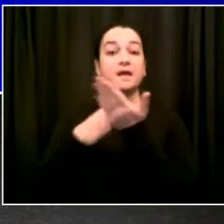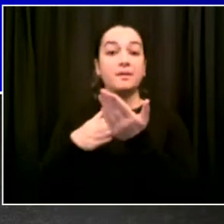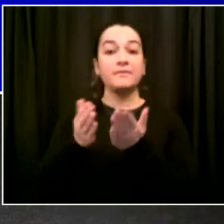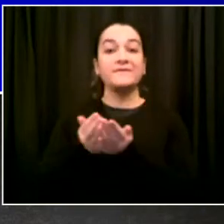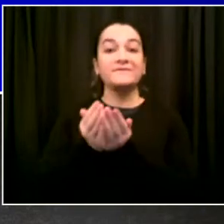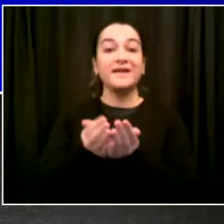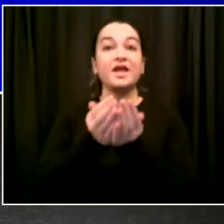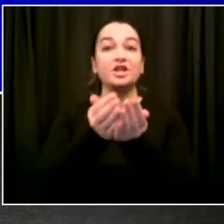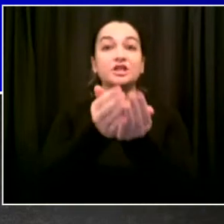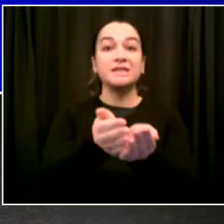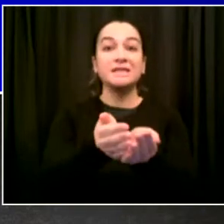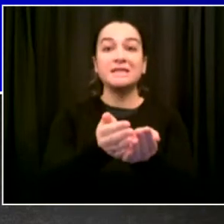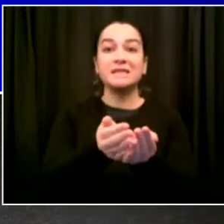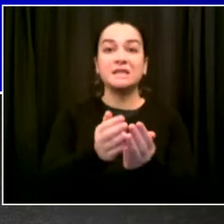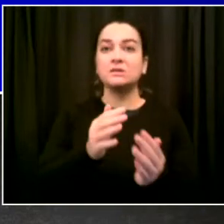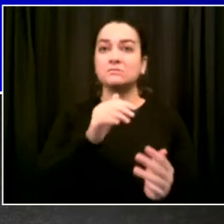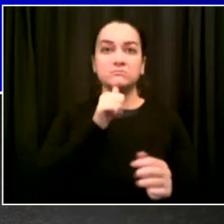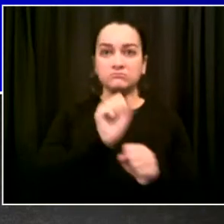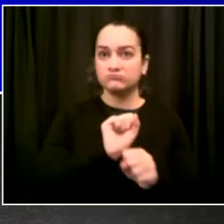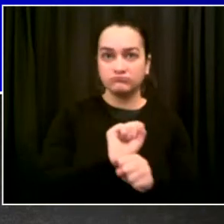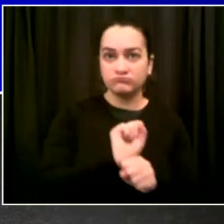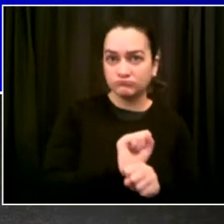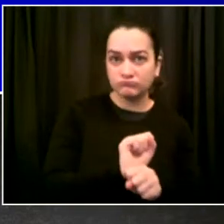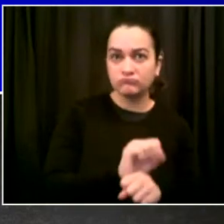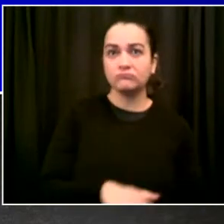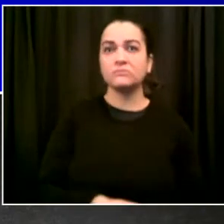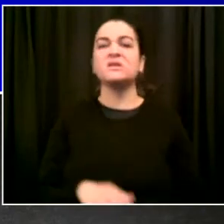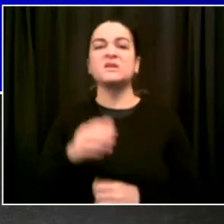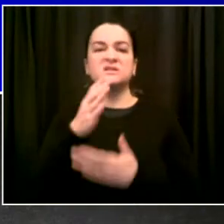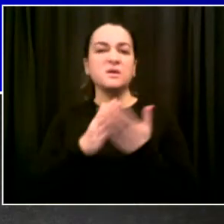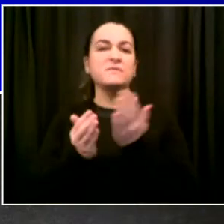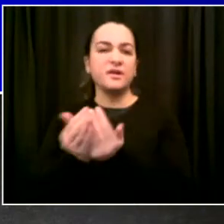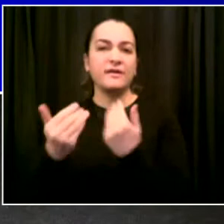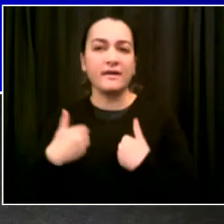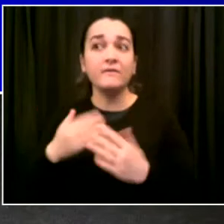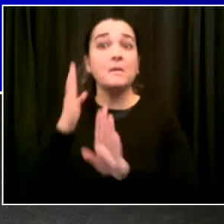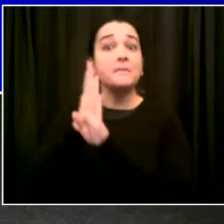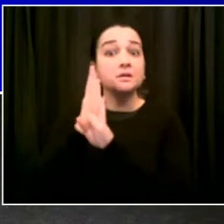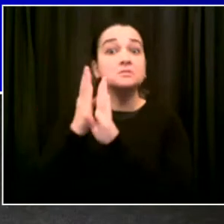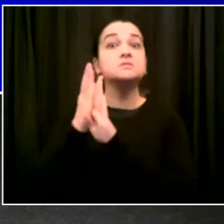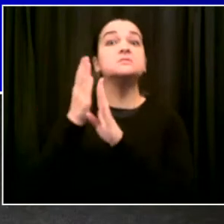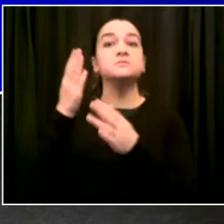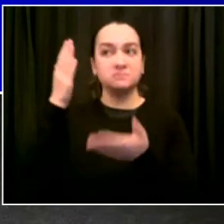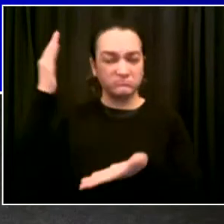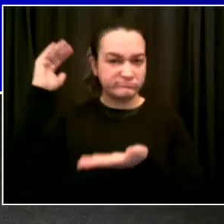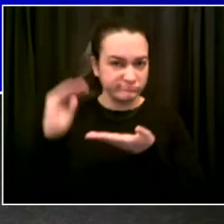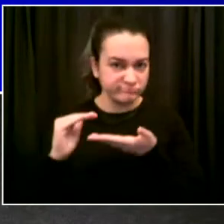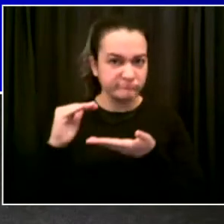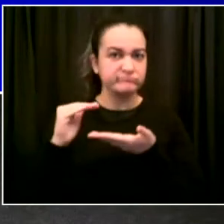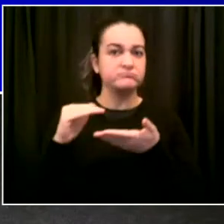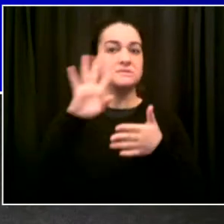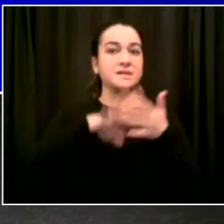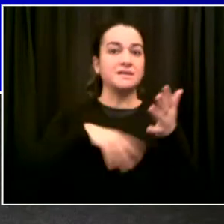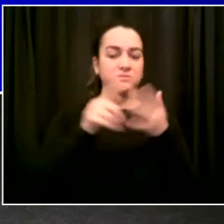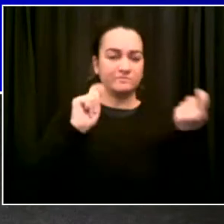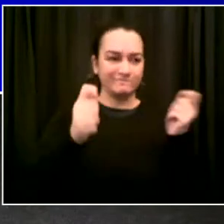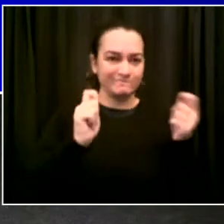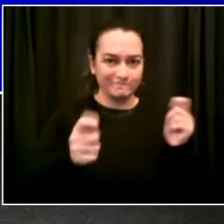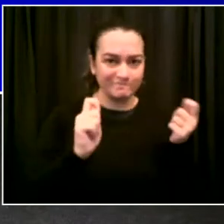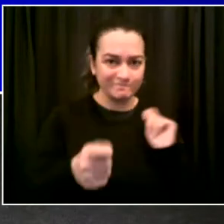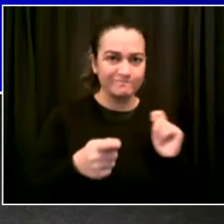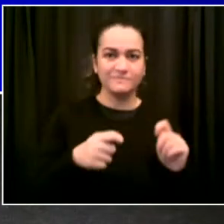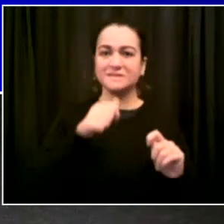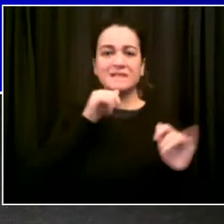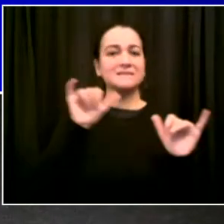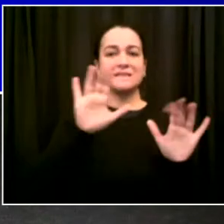change. As storms get worse, sometimes the state decides to alter subway and bus activity. So, that's something to keep an eye on.